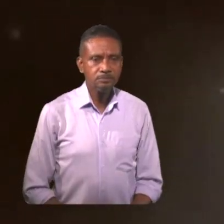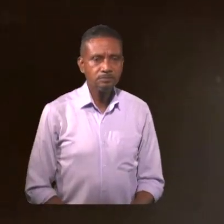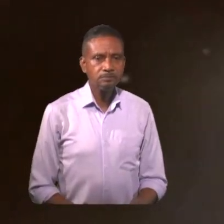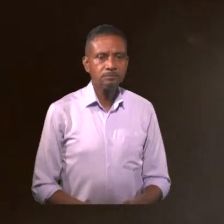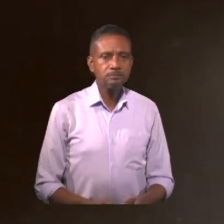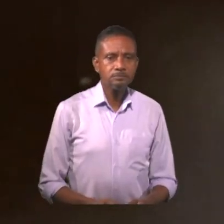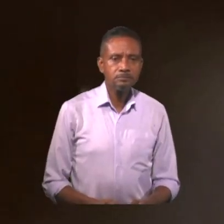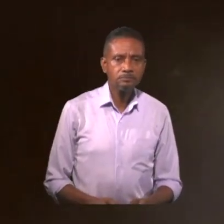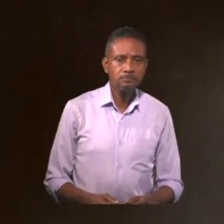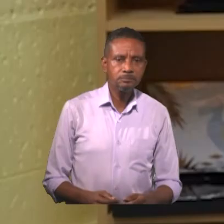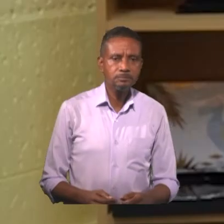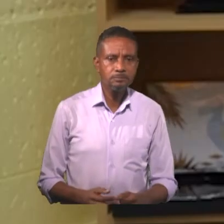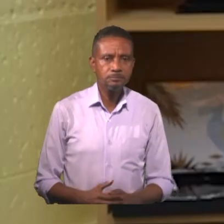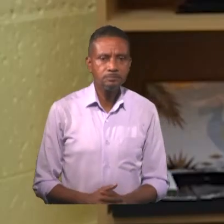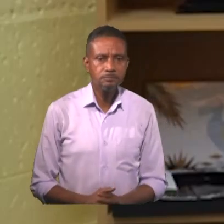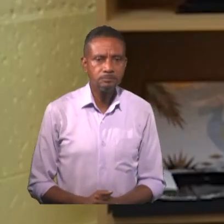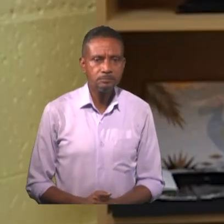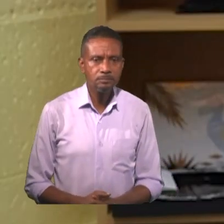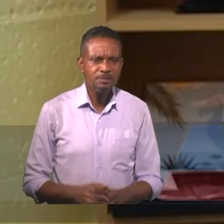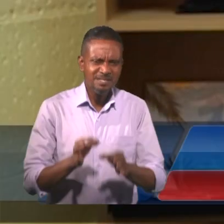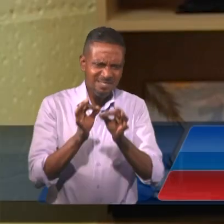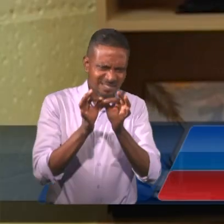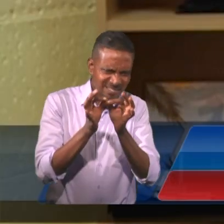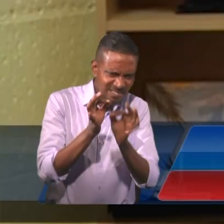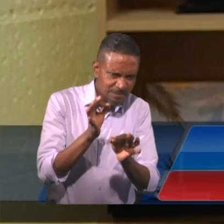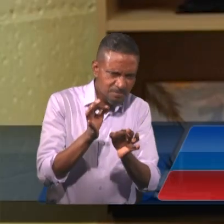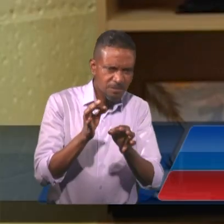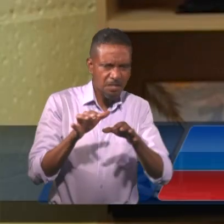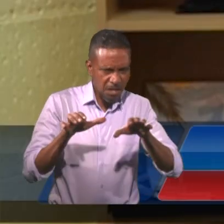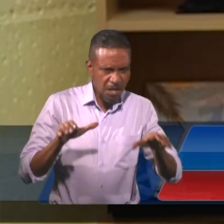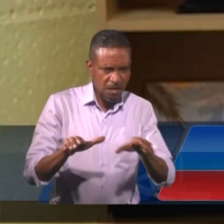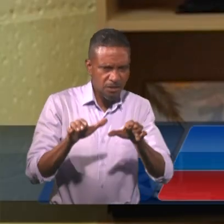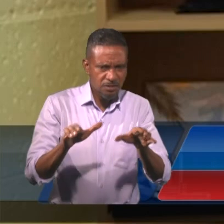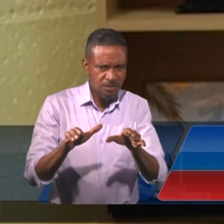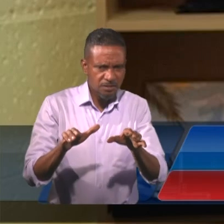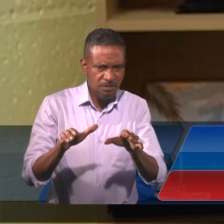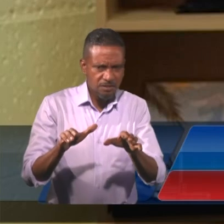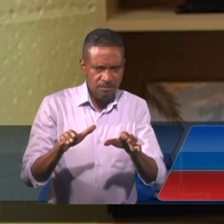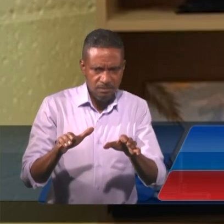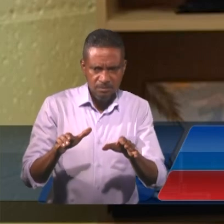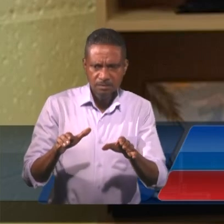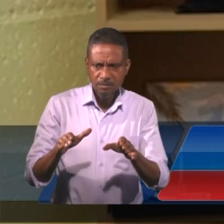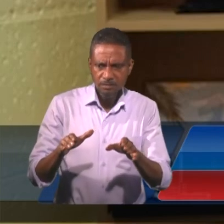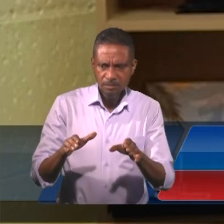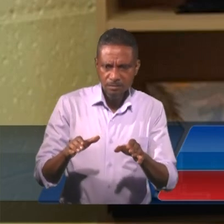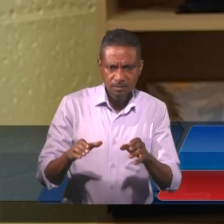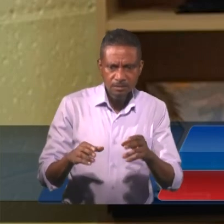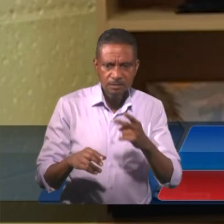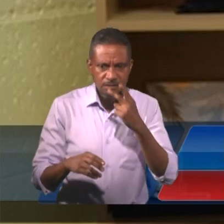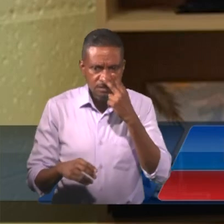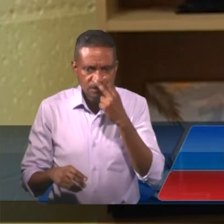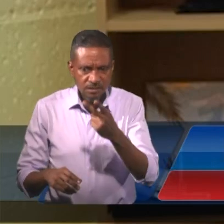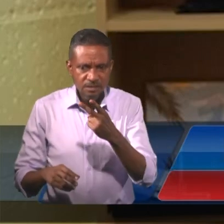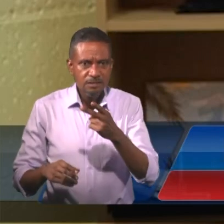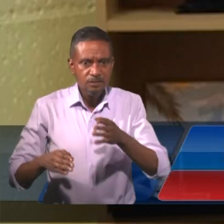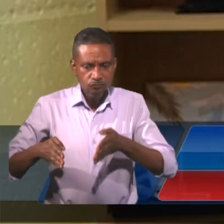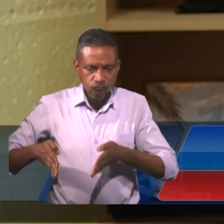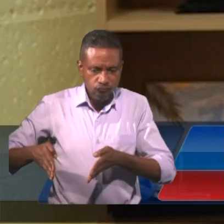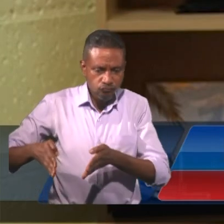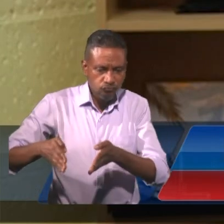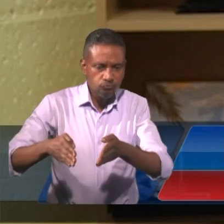control. Simple yet effective actions like maintaining clear drains to